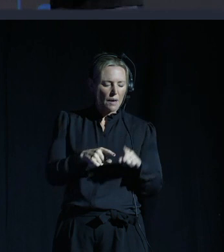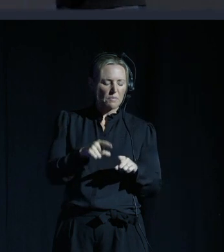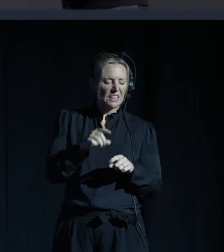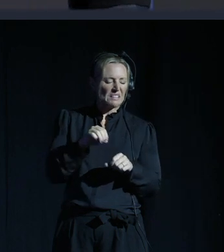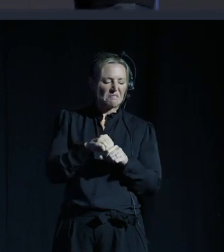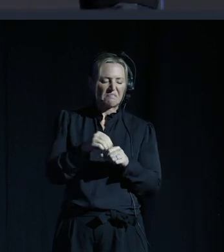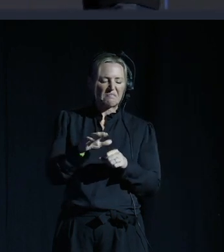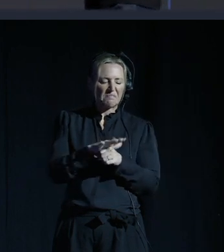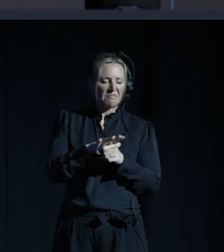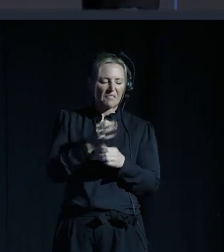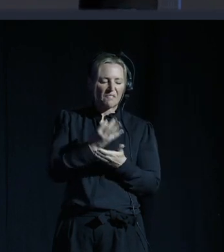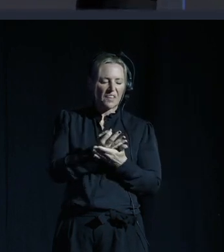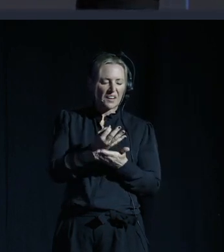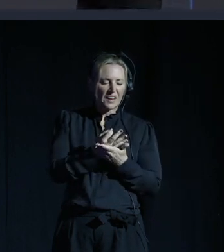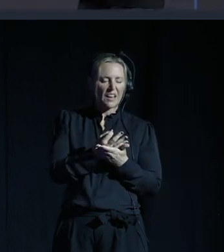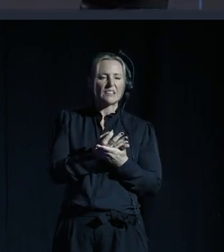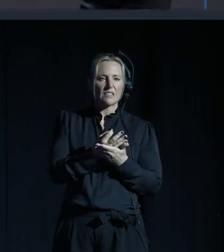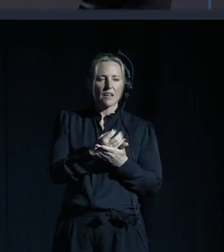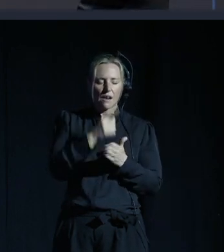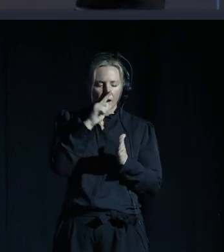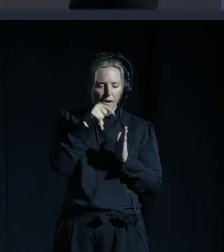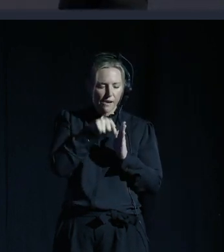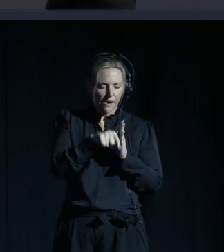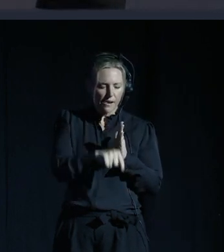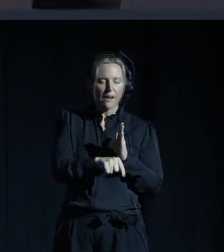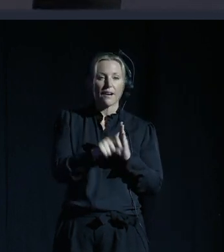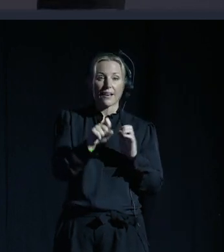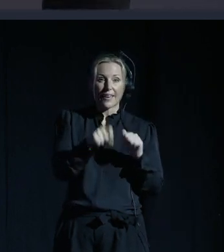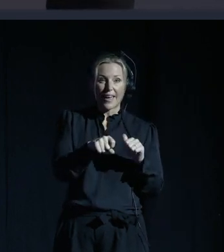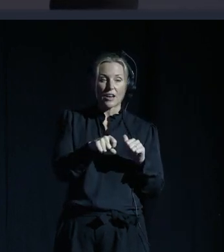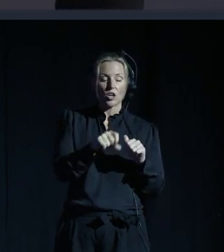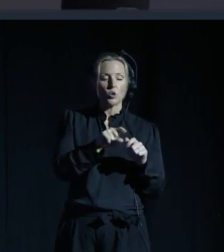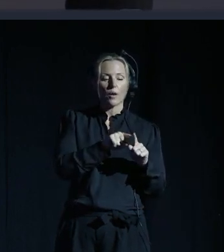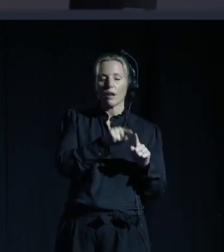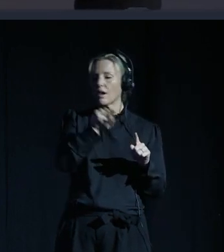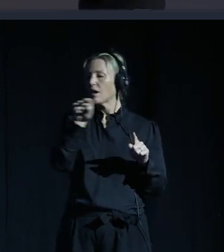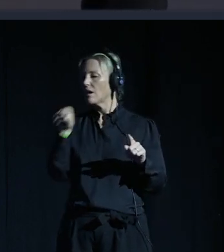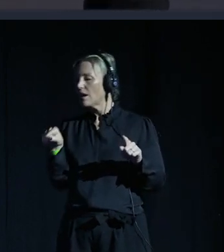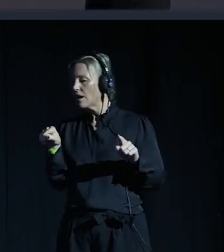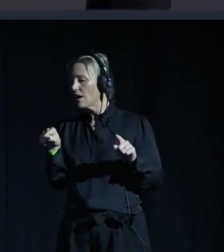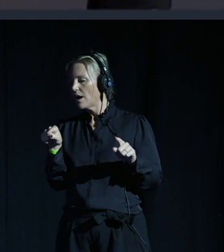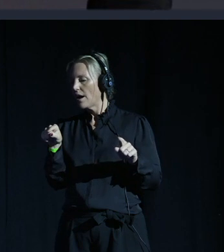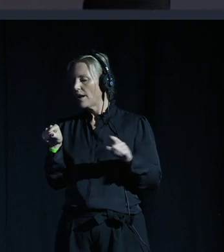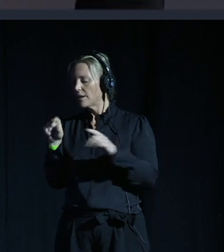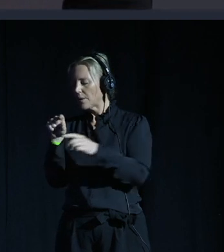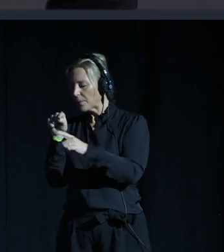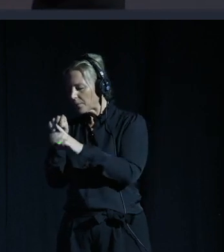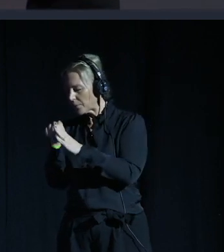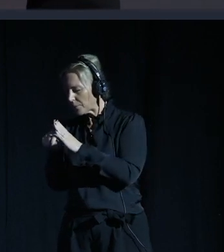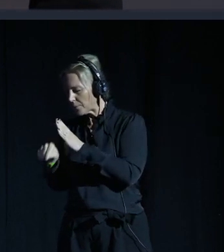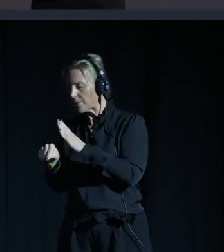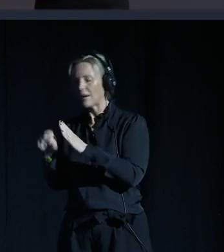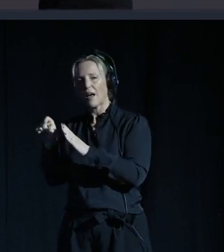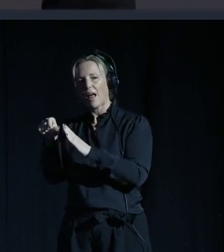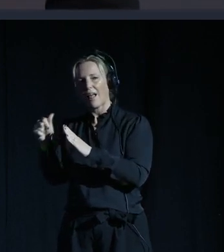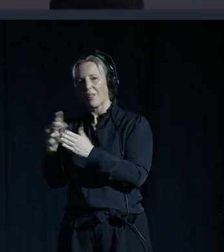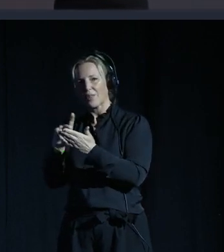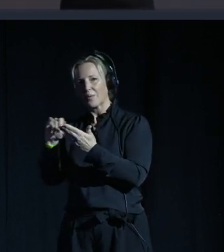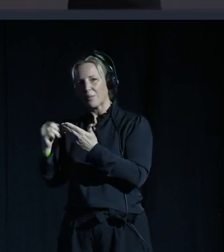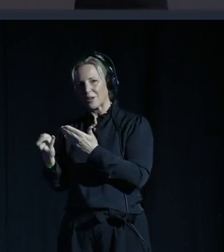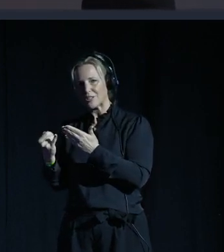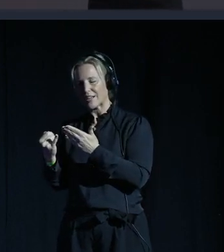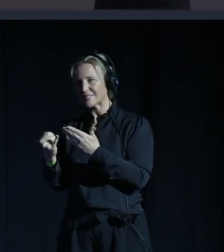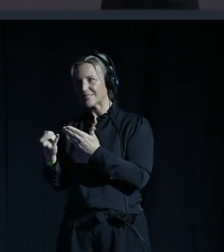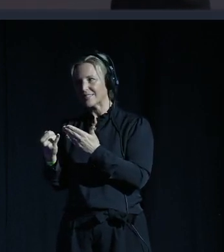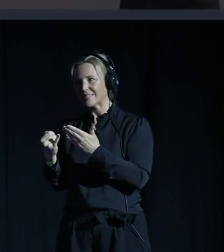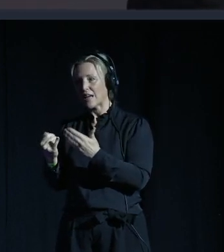You can even kind of drill across, if you will, or zoom across and look at one of the other projects that you're referencing. And within that,